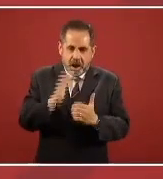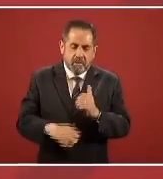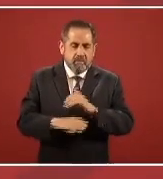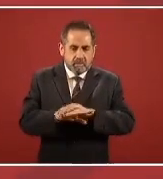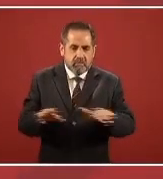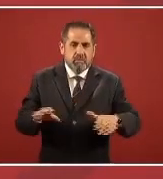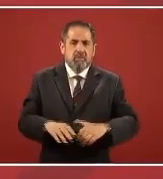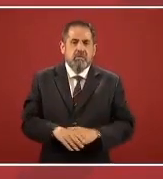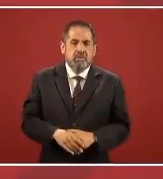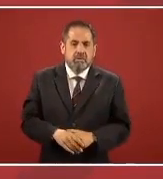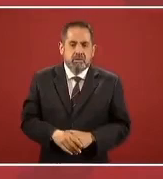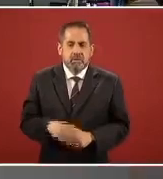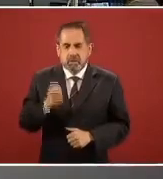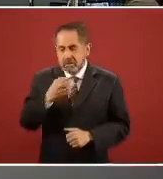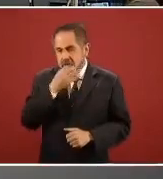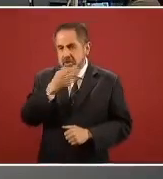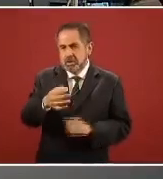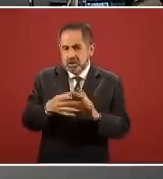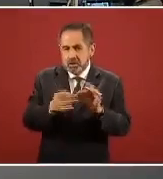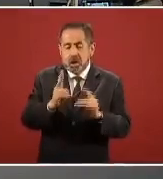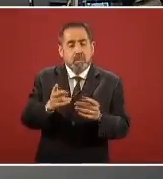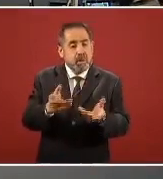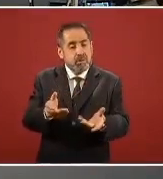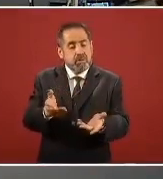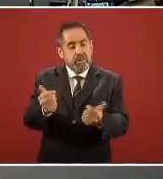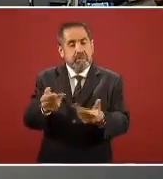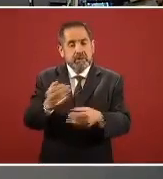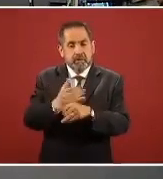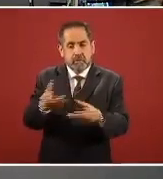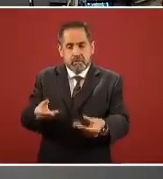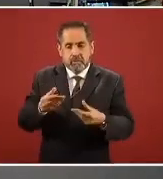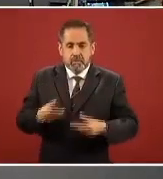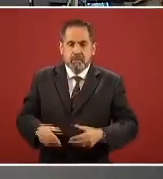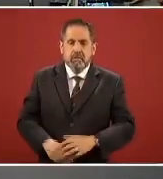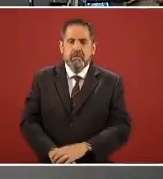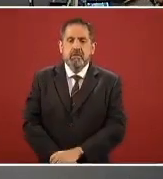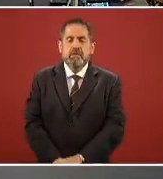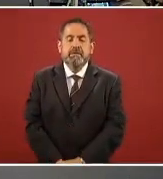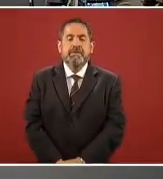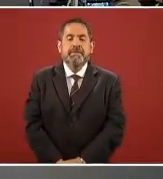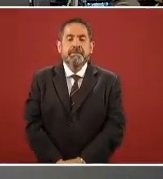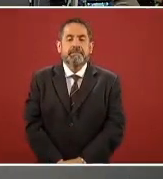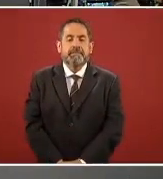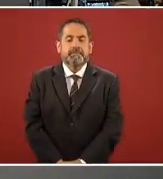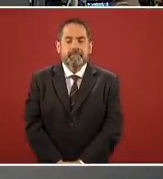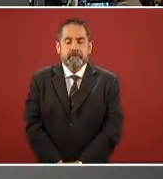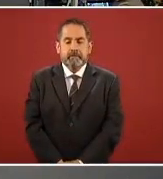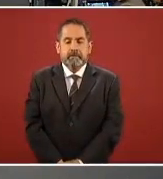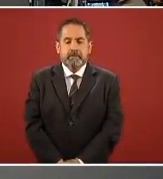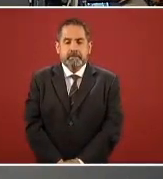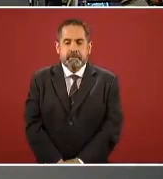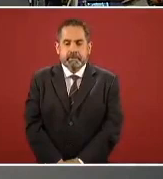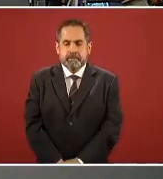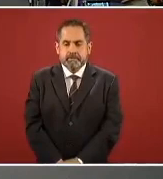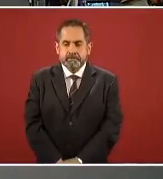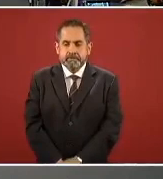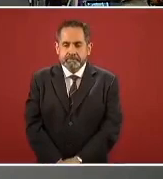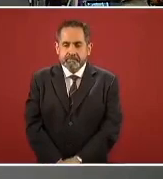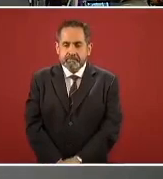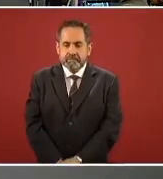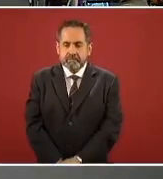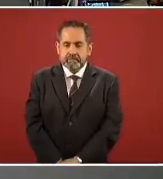that is over. Entonces eso es lo que puedo comentarte. And that is what I can comment. Please give us the information anyway.